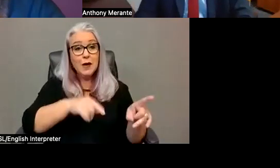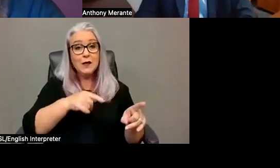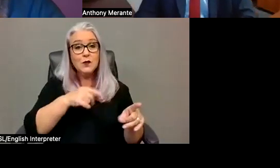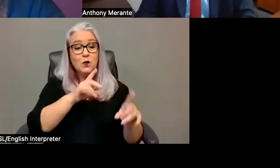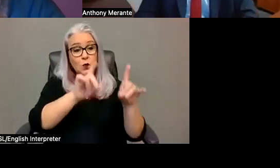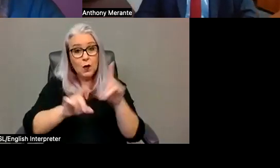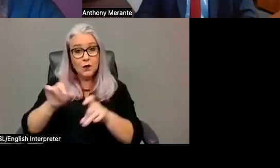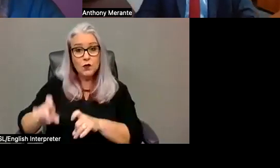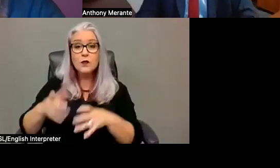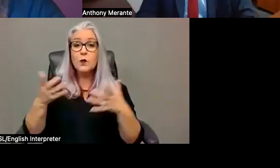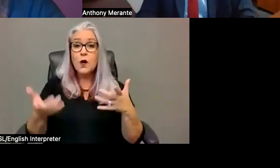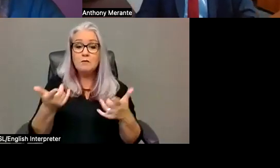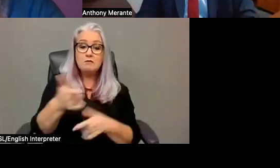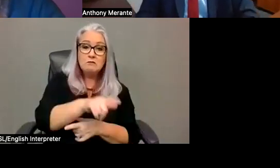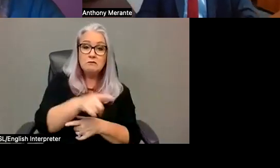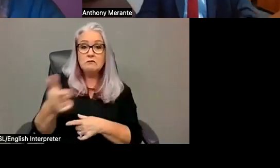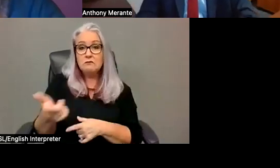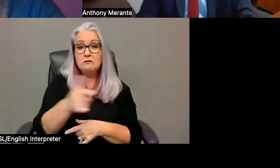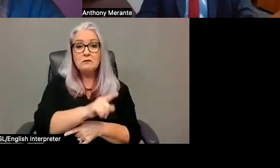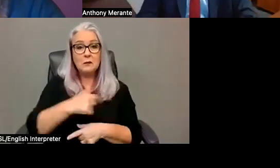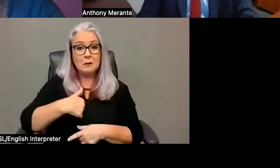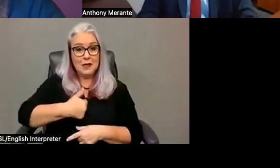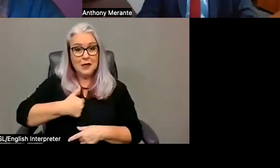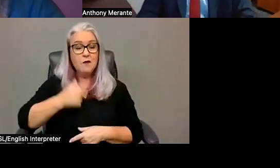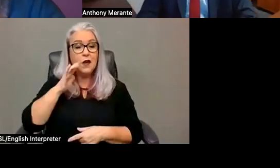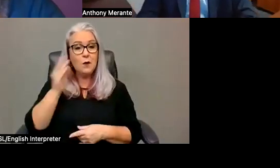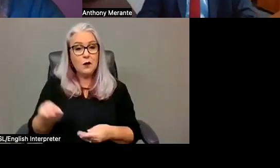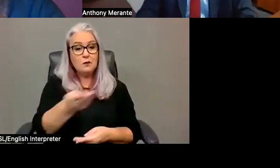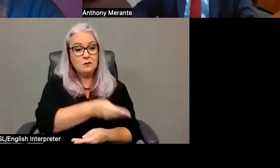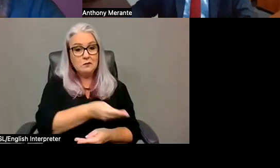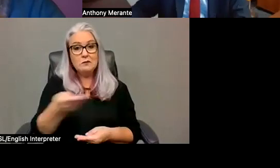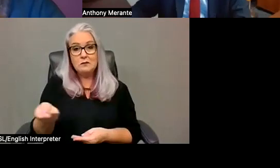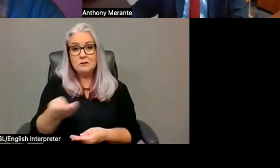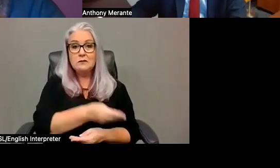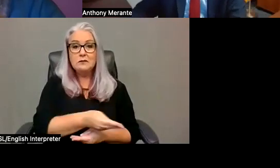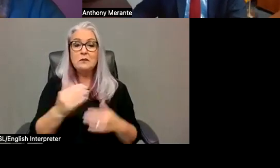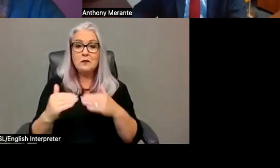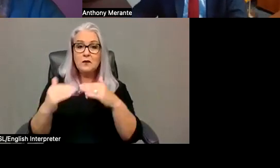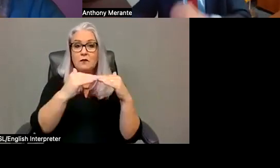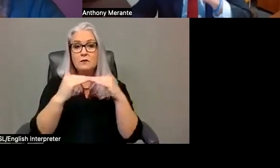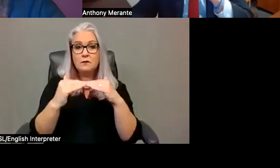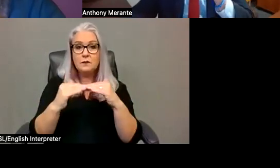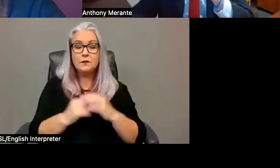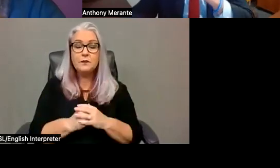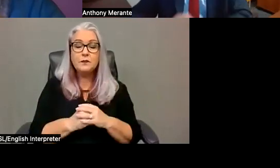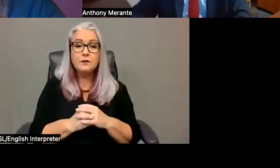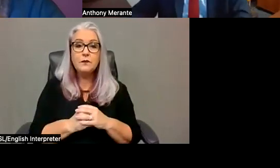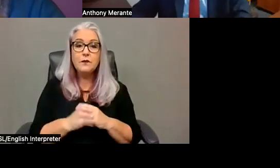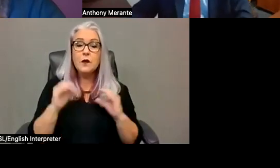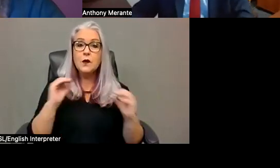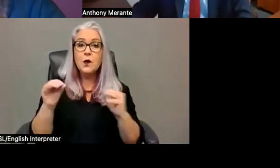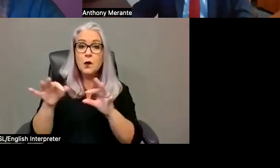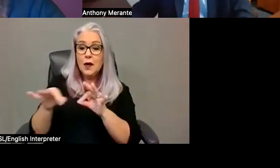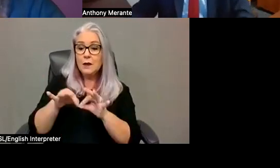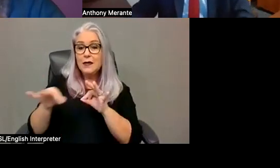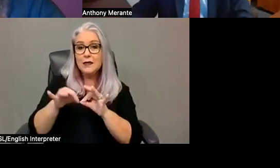questions will be rotated by the moderator to assure fairness. Throughout the forum, no comments of a